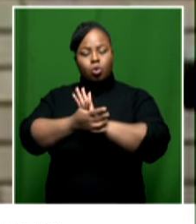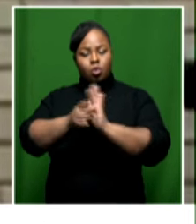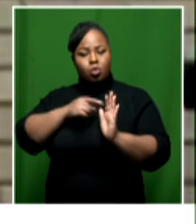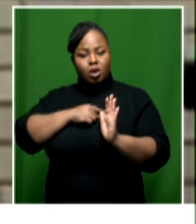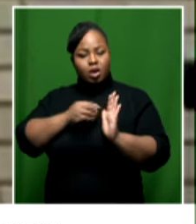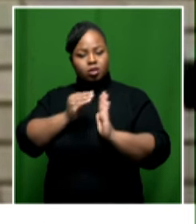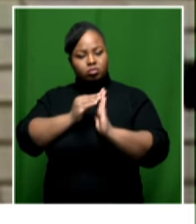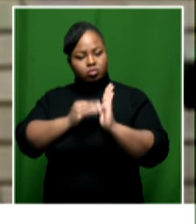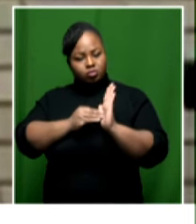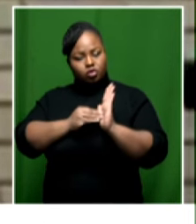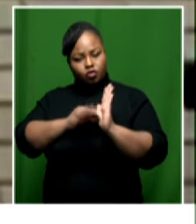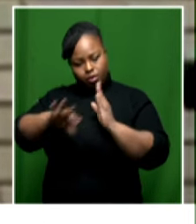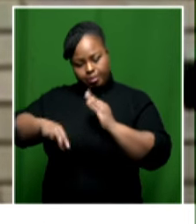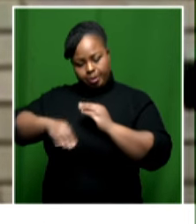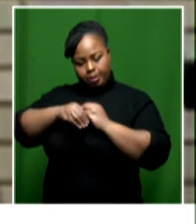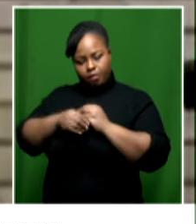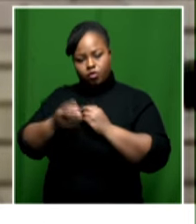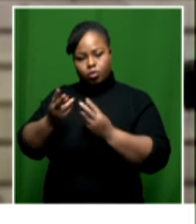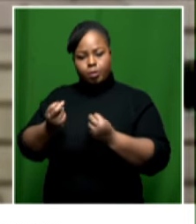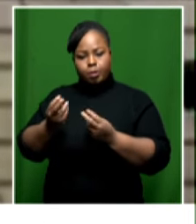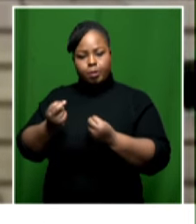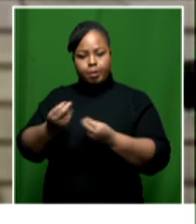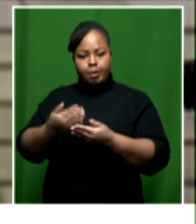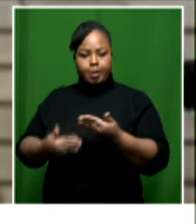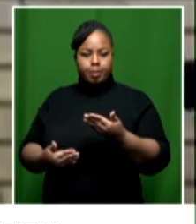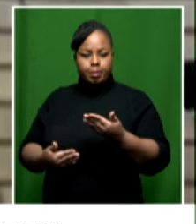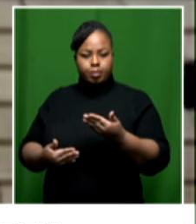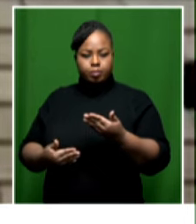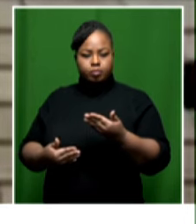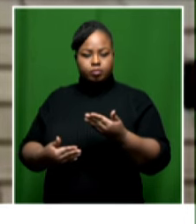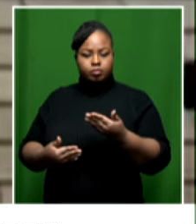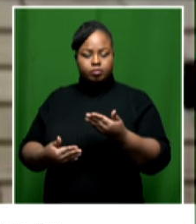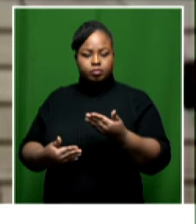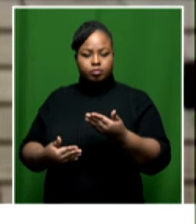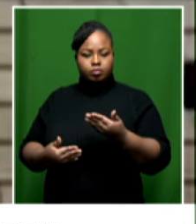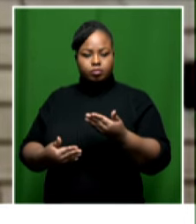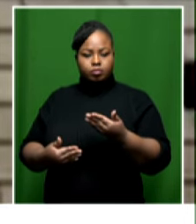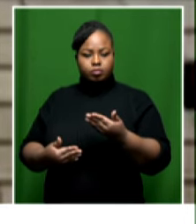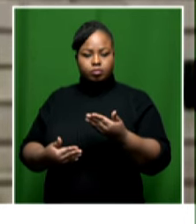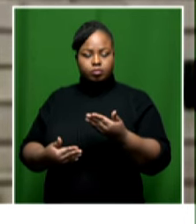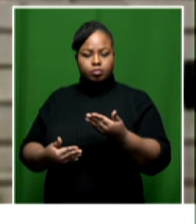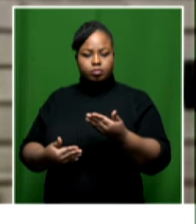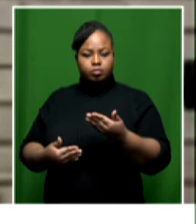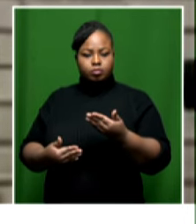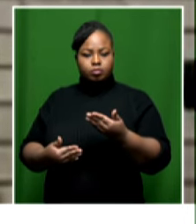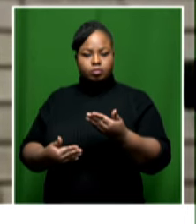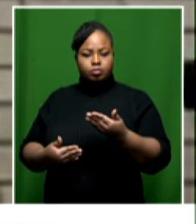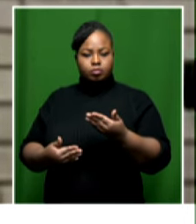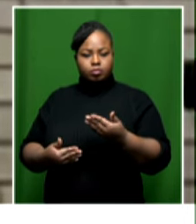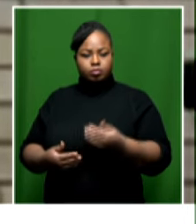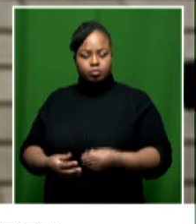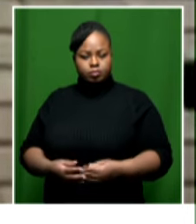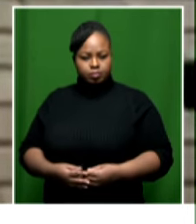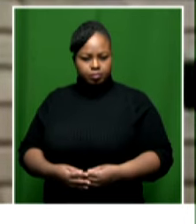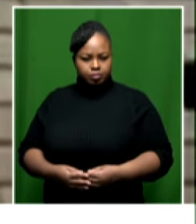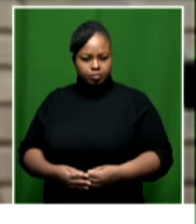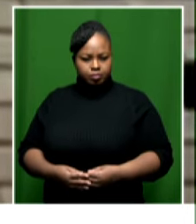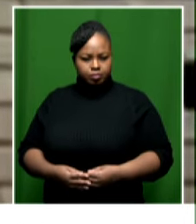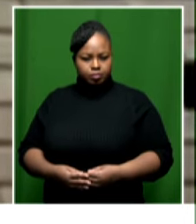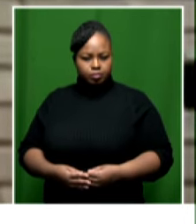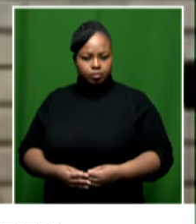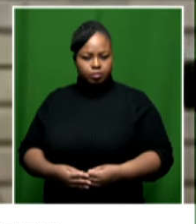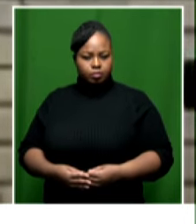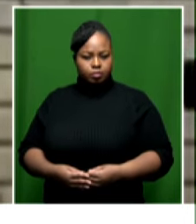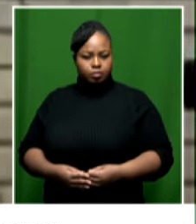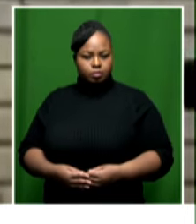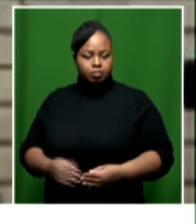cater for the new rescission order sought on the basis of alleged irregularity and criminality,